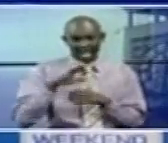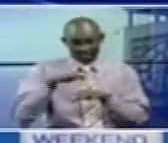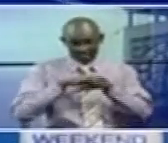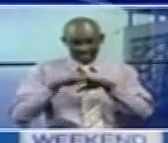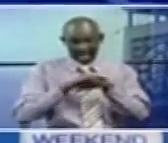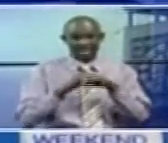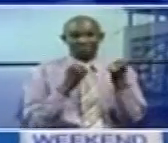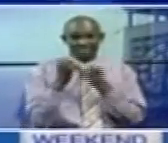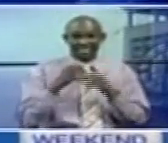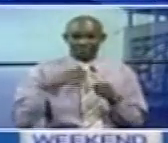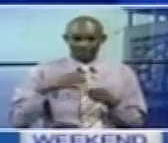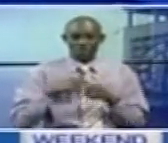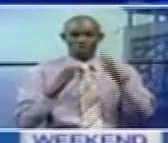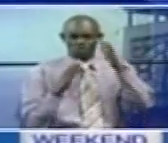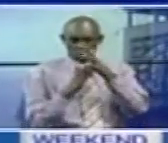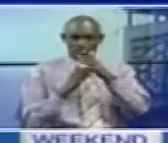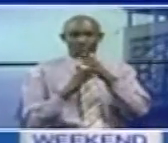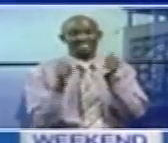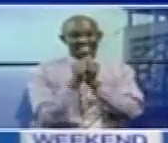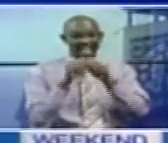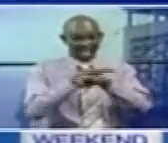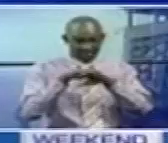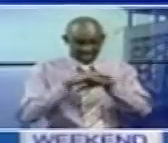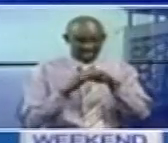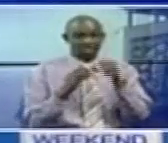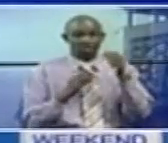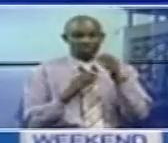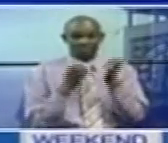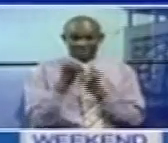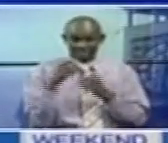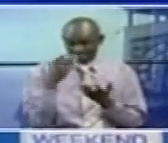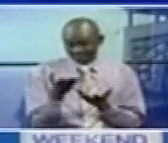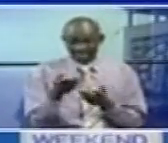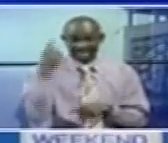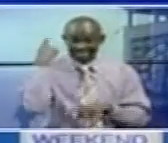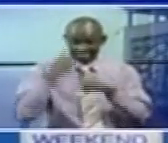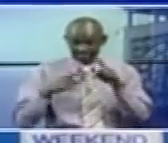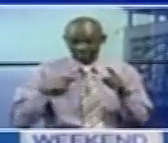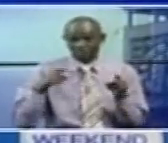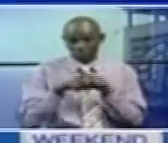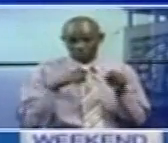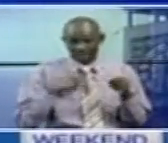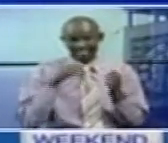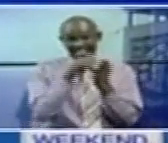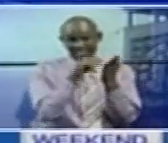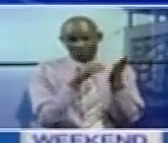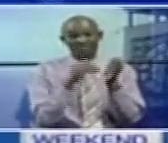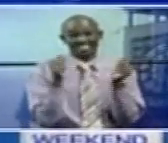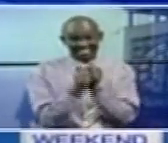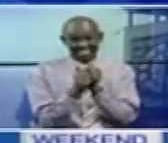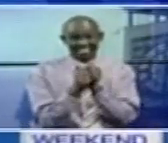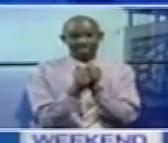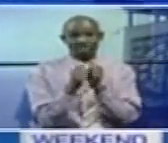African entrepreneurs and top 10 African entrepreneurs to follow. Last year, he also made it to the list of the top